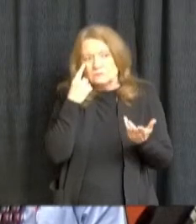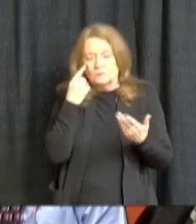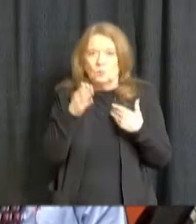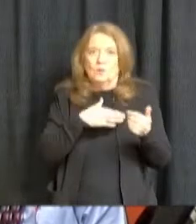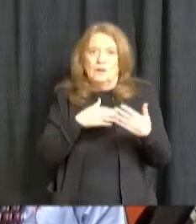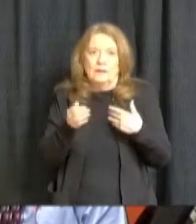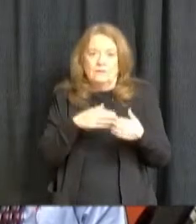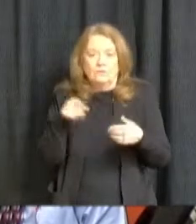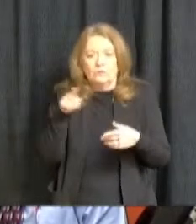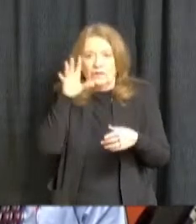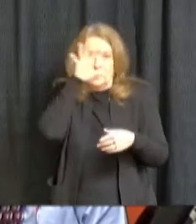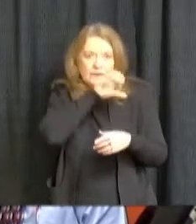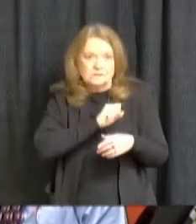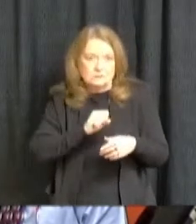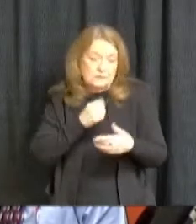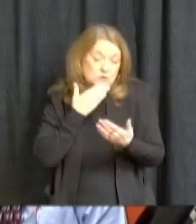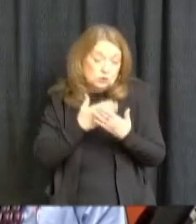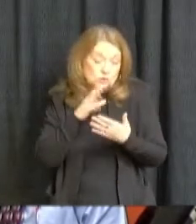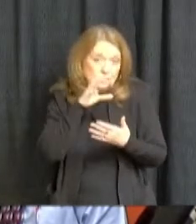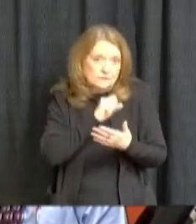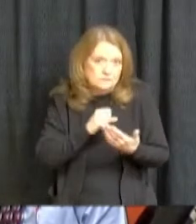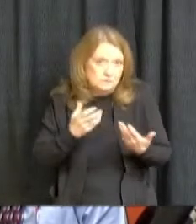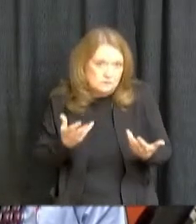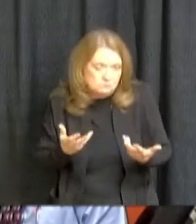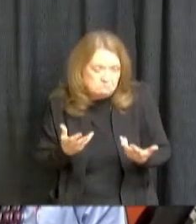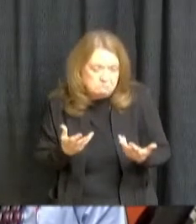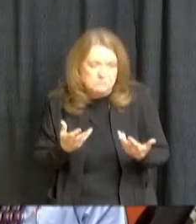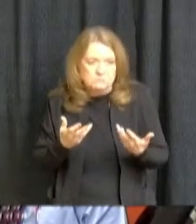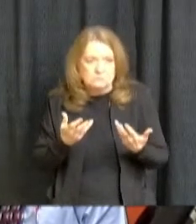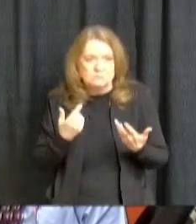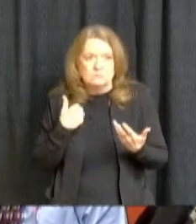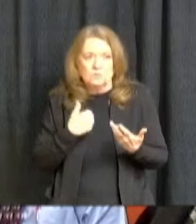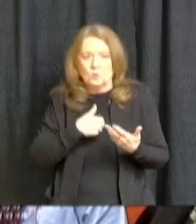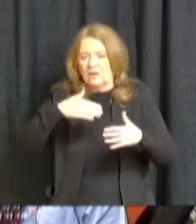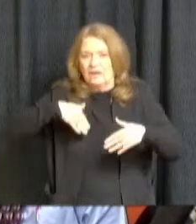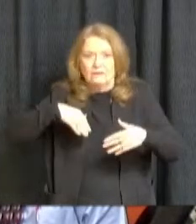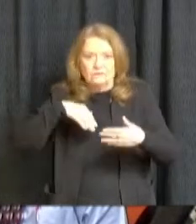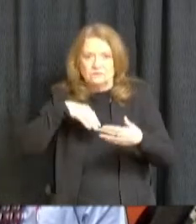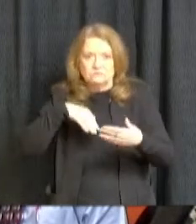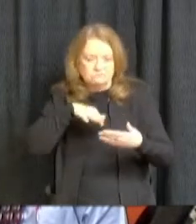whatever they estimate is a good estimation. We haven't looked at it.